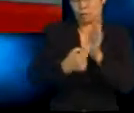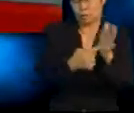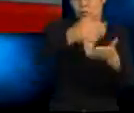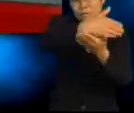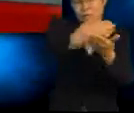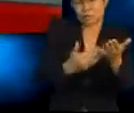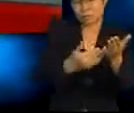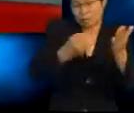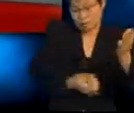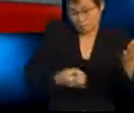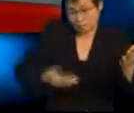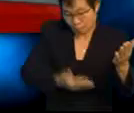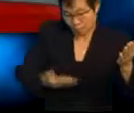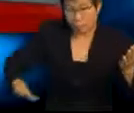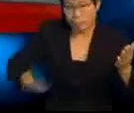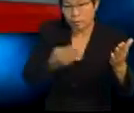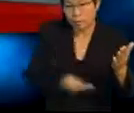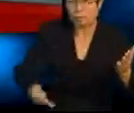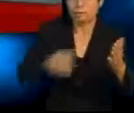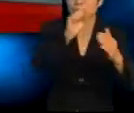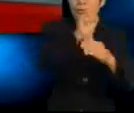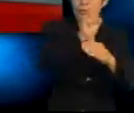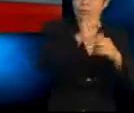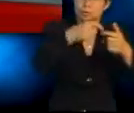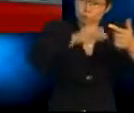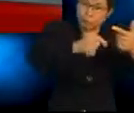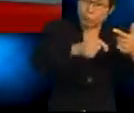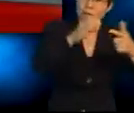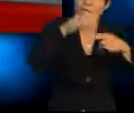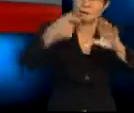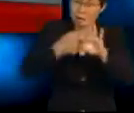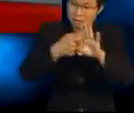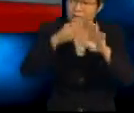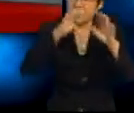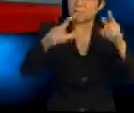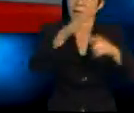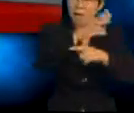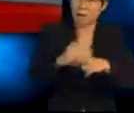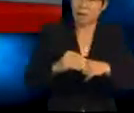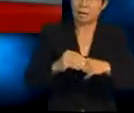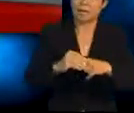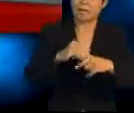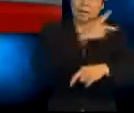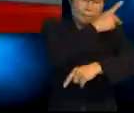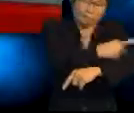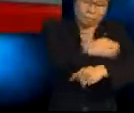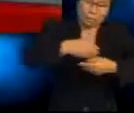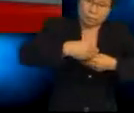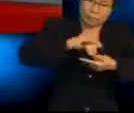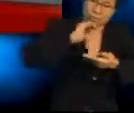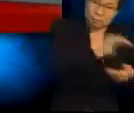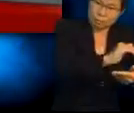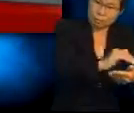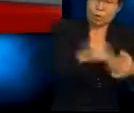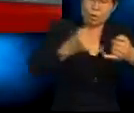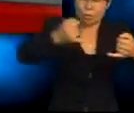Some of these components are the switch, cell, battery, and power supply,